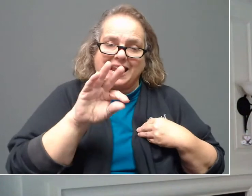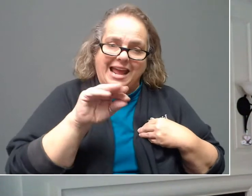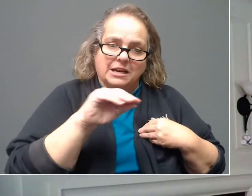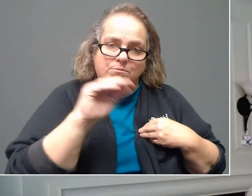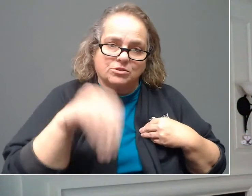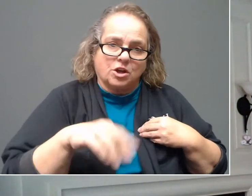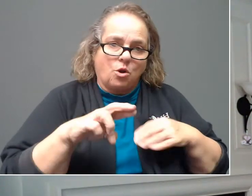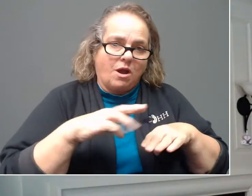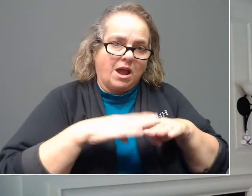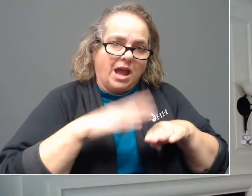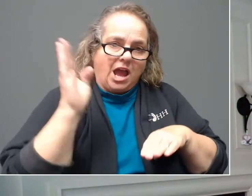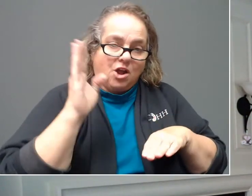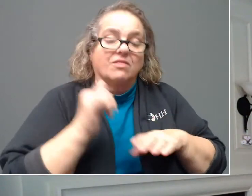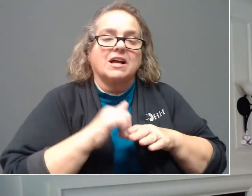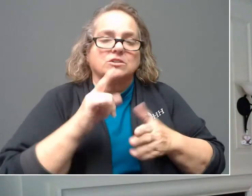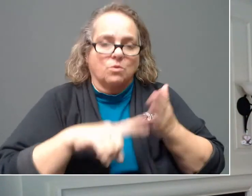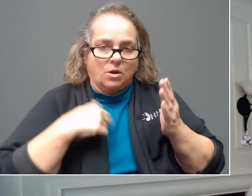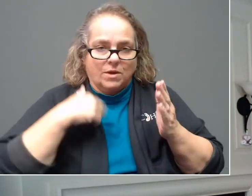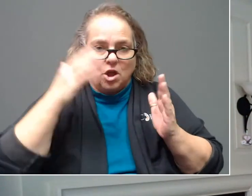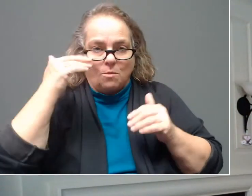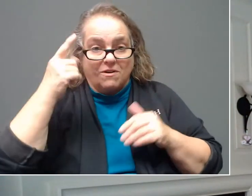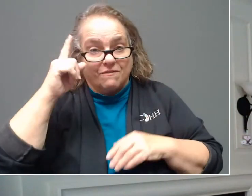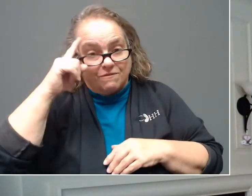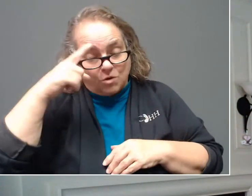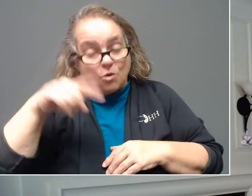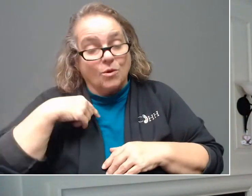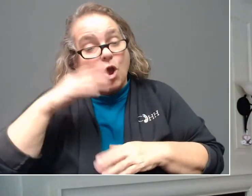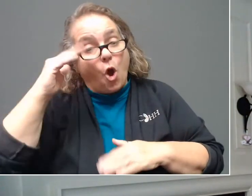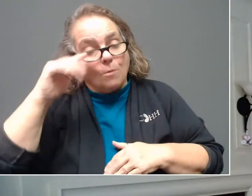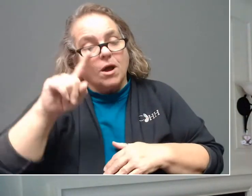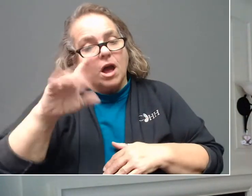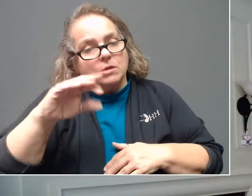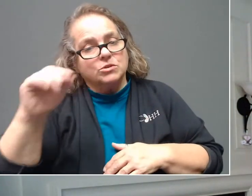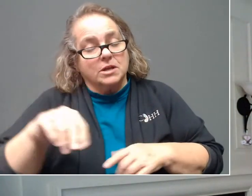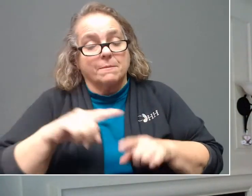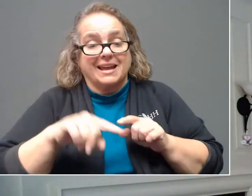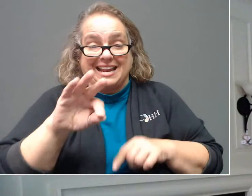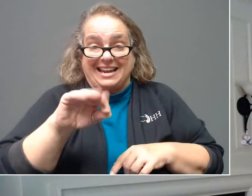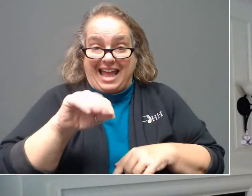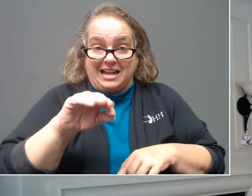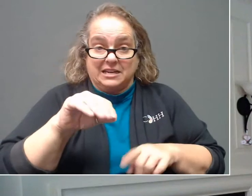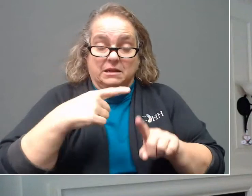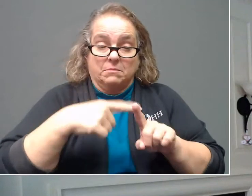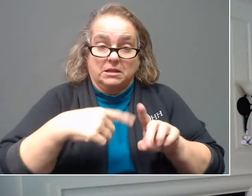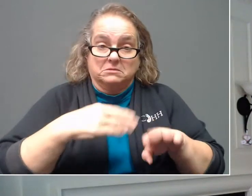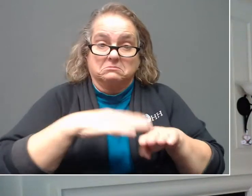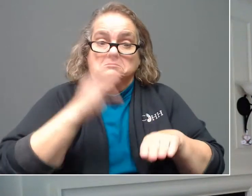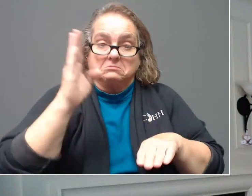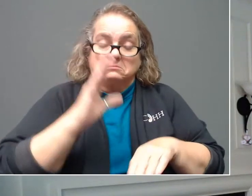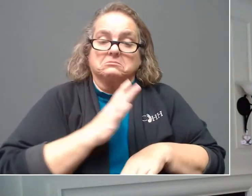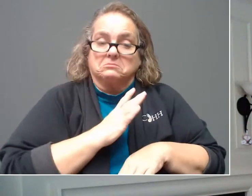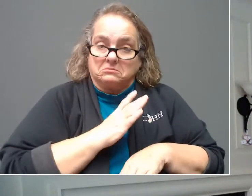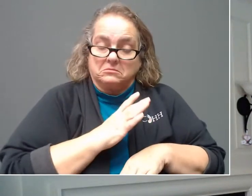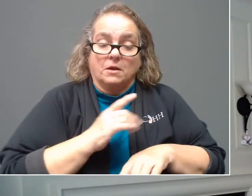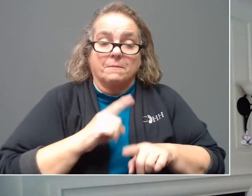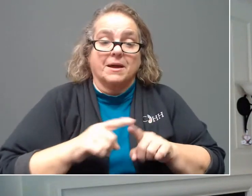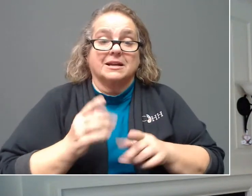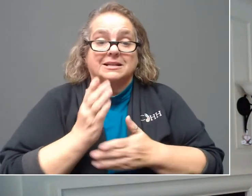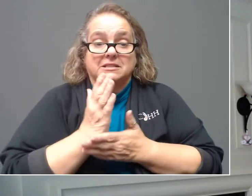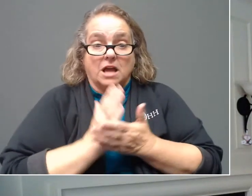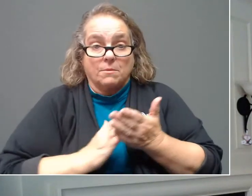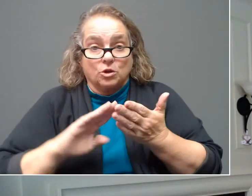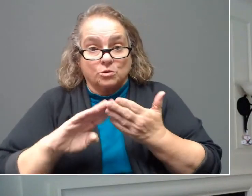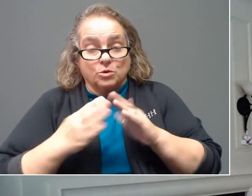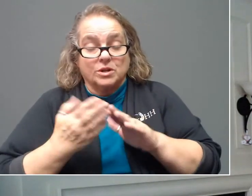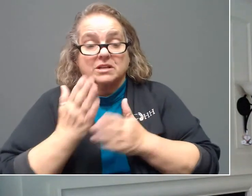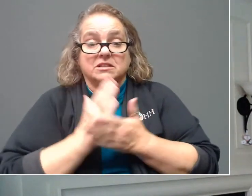exactly what we would hope for. We'd like 100%, but 90+% is good. In some communities, though, and in some